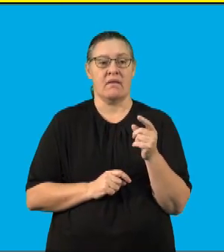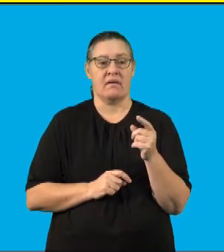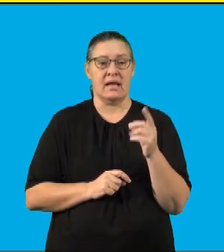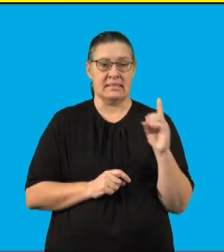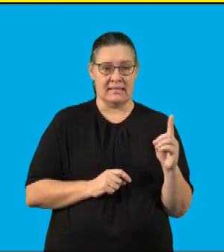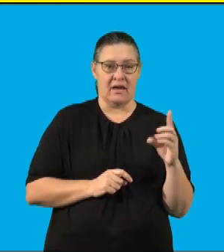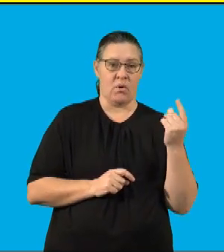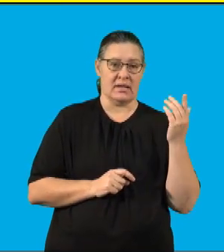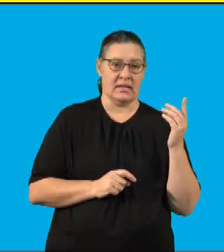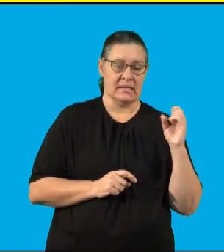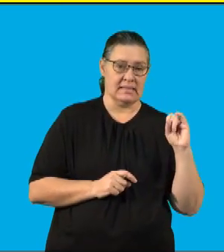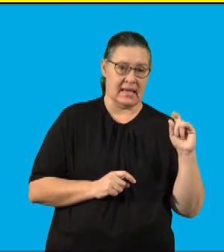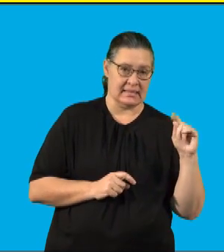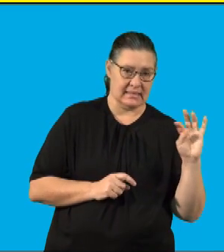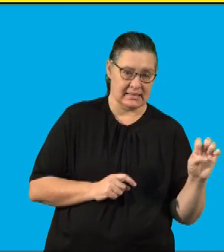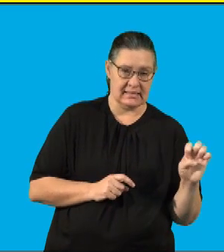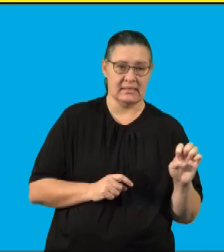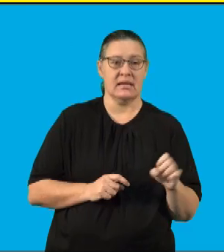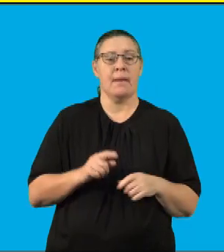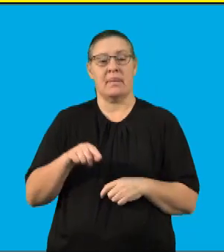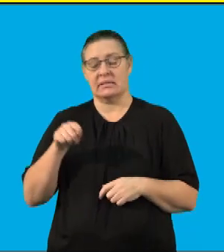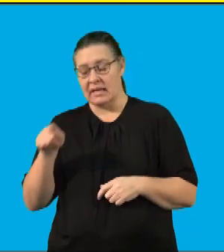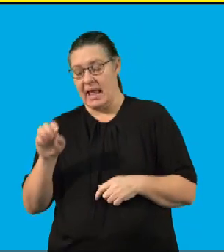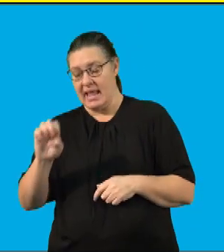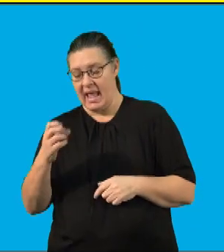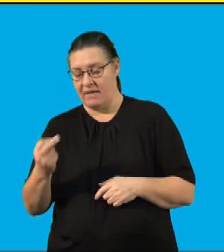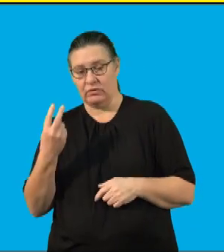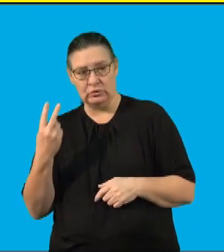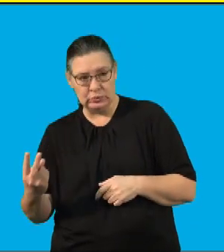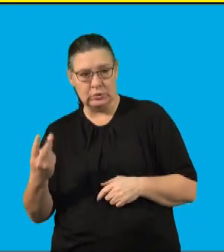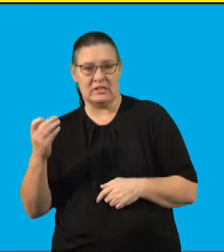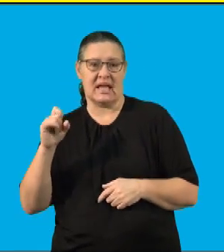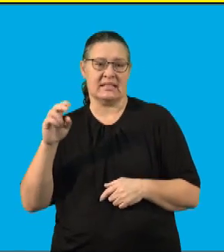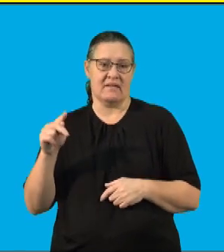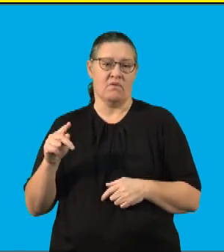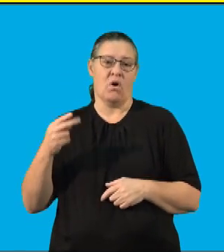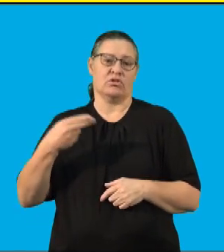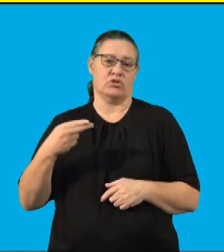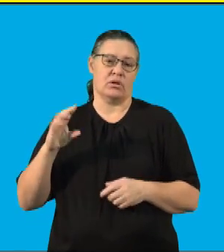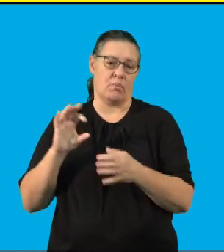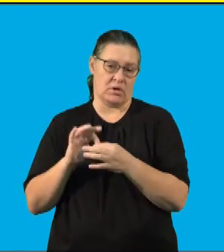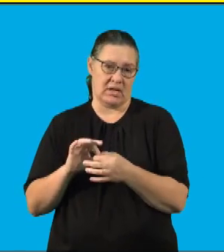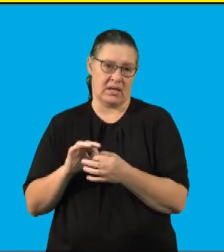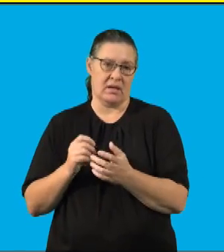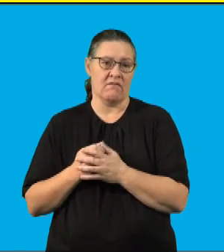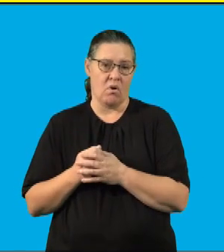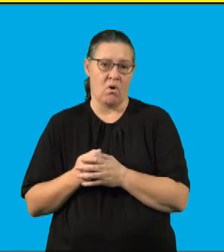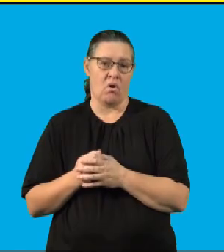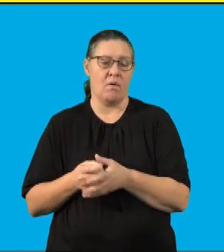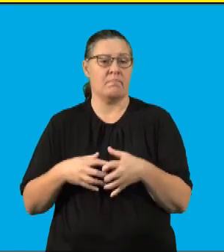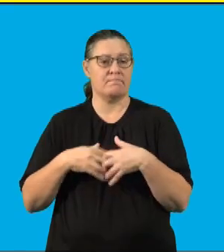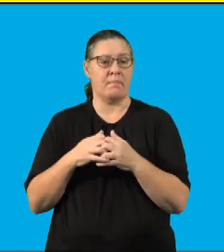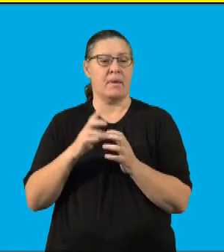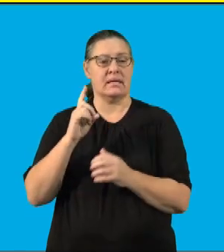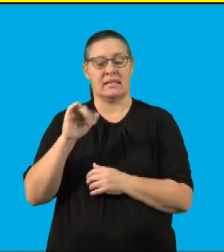has one side for hydrogen bonding, whilst compound E has two sides for hydrogen bonding, or that means it's going to form